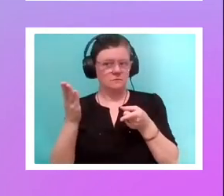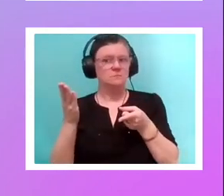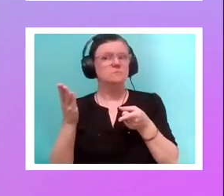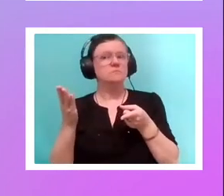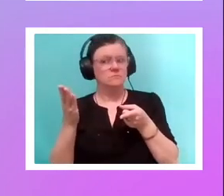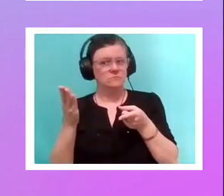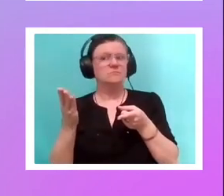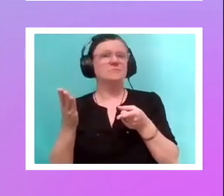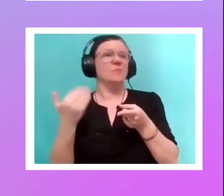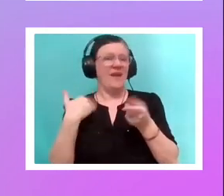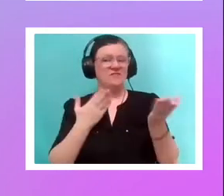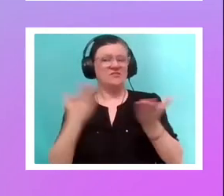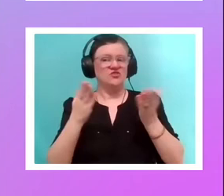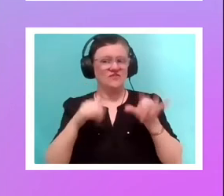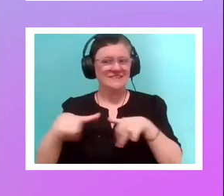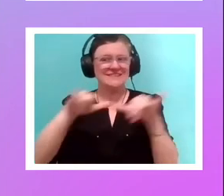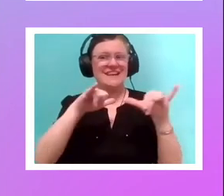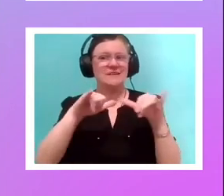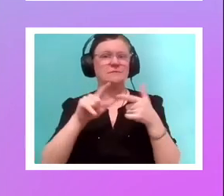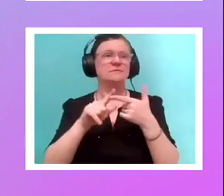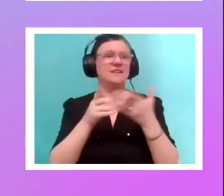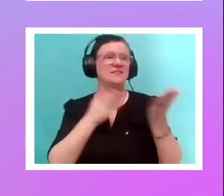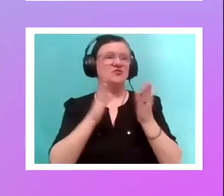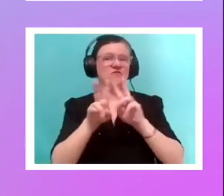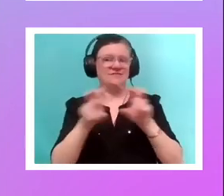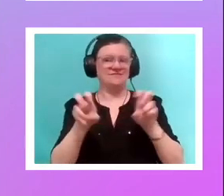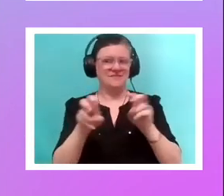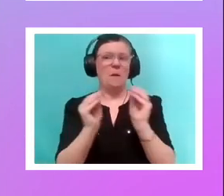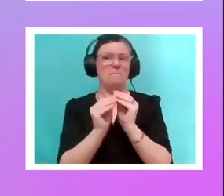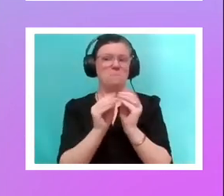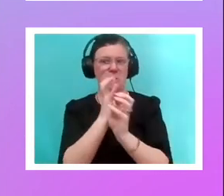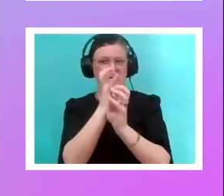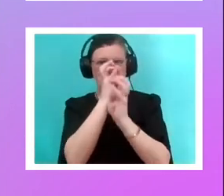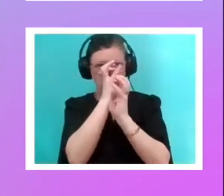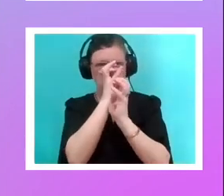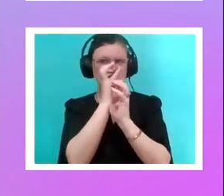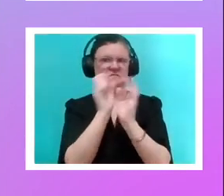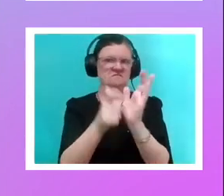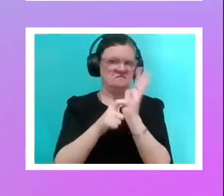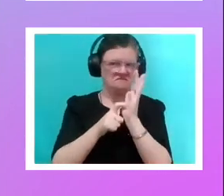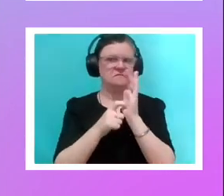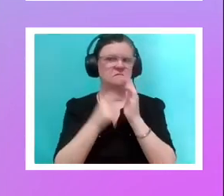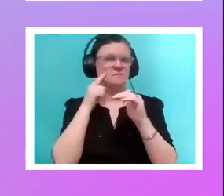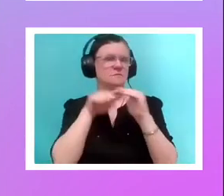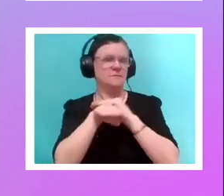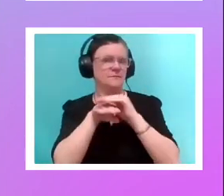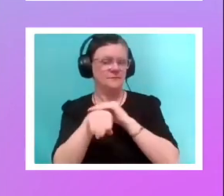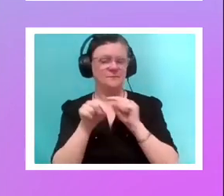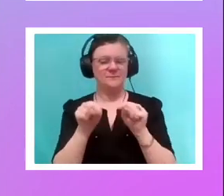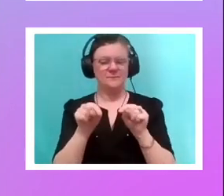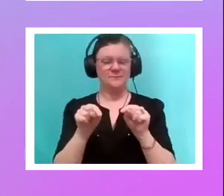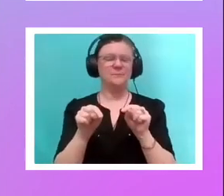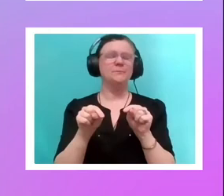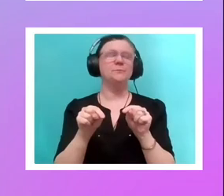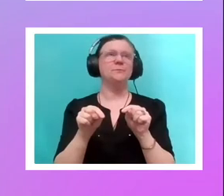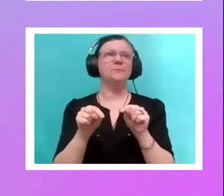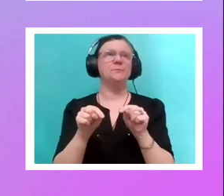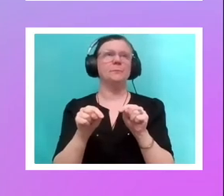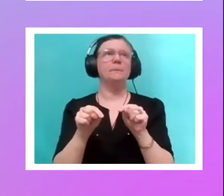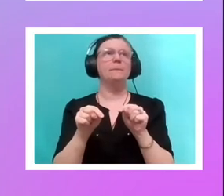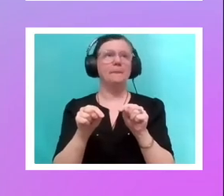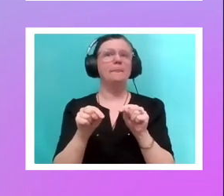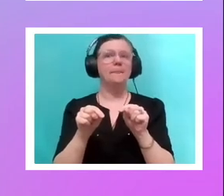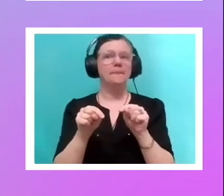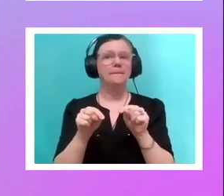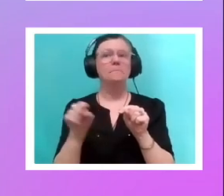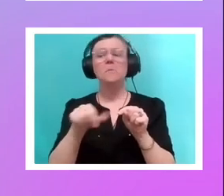service standard and service assessments. And these have more demanding accessibility requirements. Central government has relationships